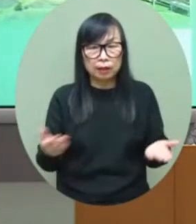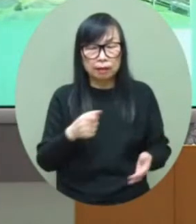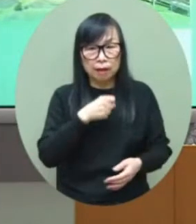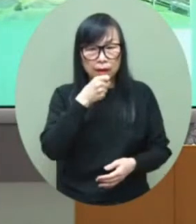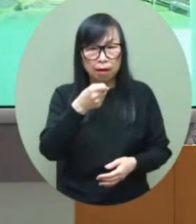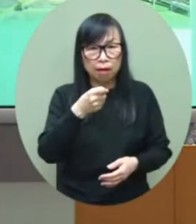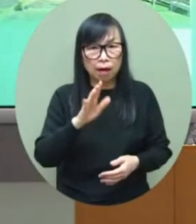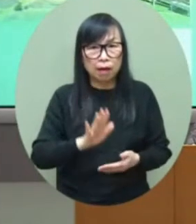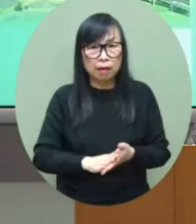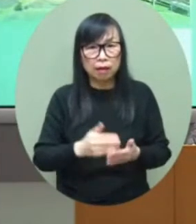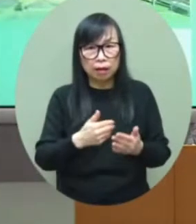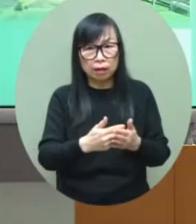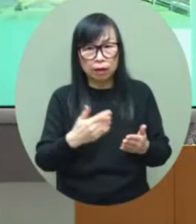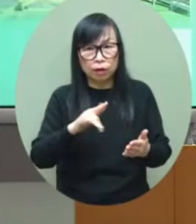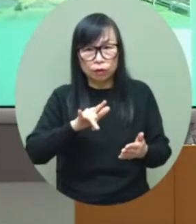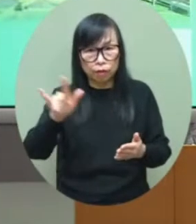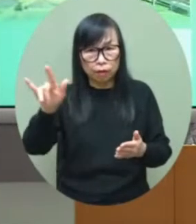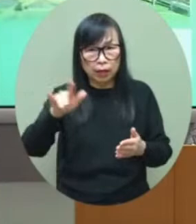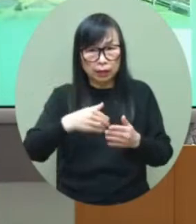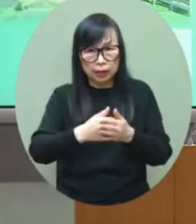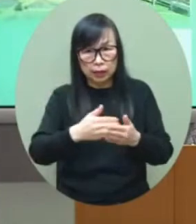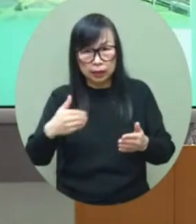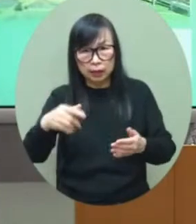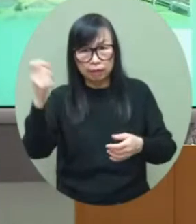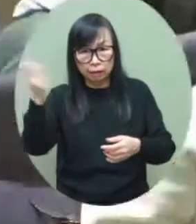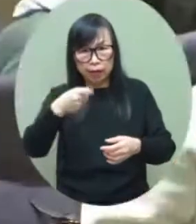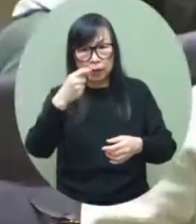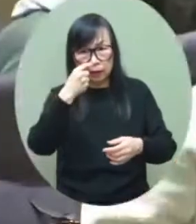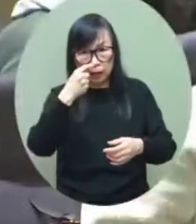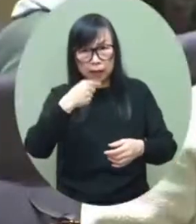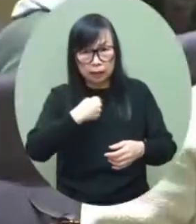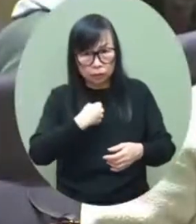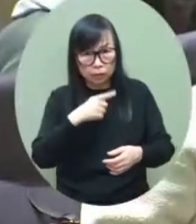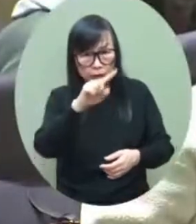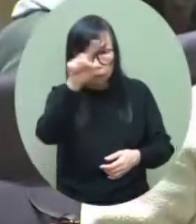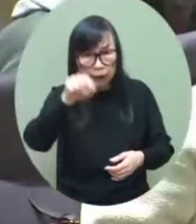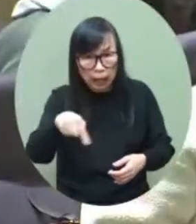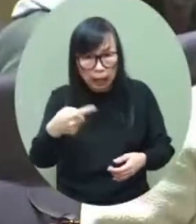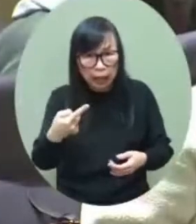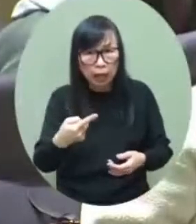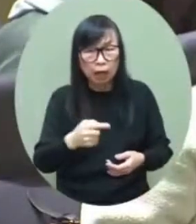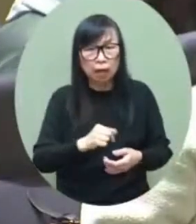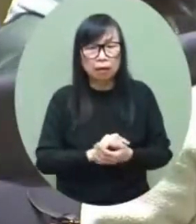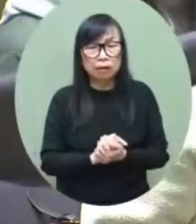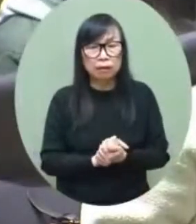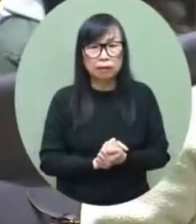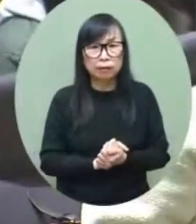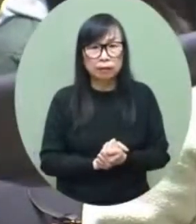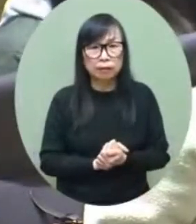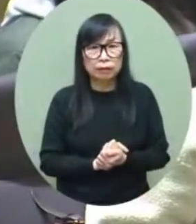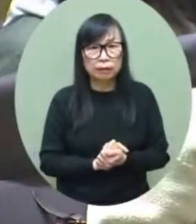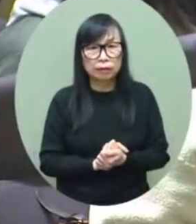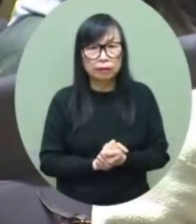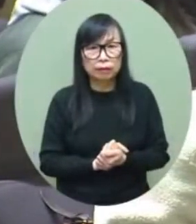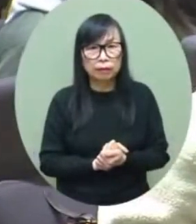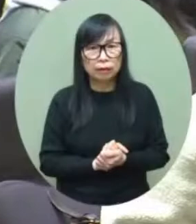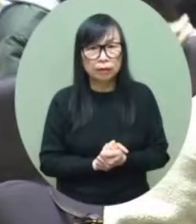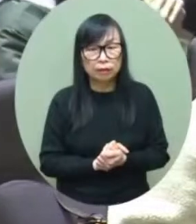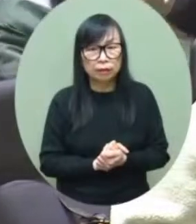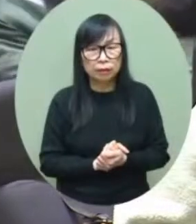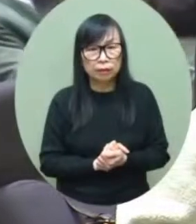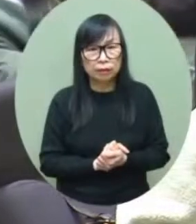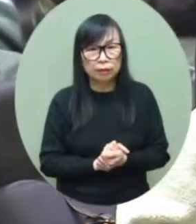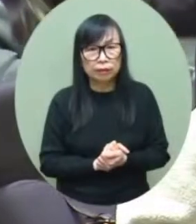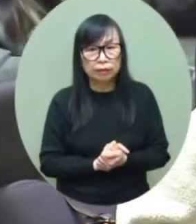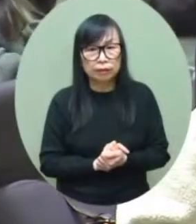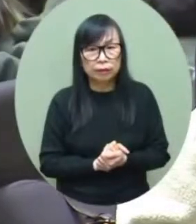still necessary when there is practically no enforcement? Isn't it unfair if Hong Kong residents are no longer required to report their RAT results